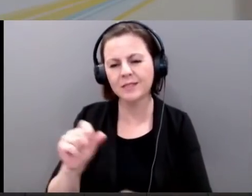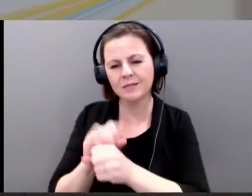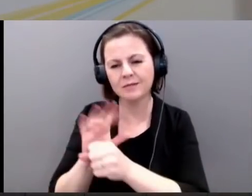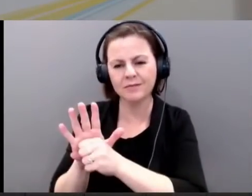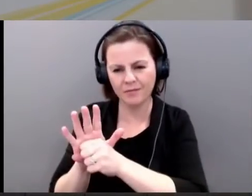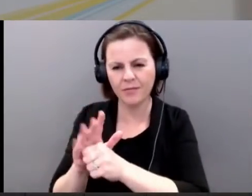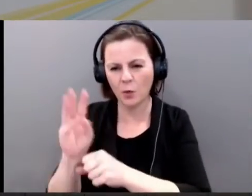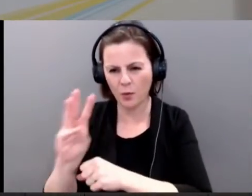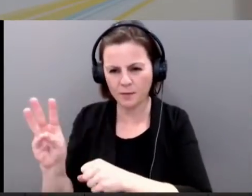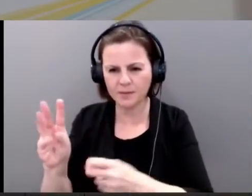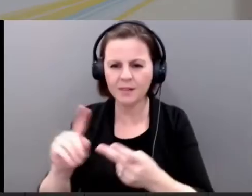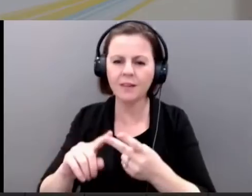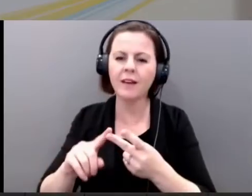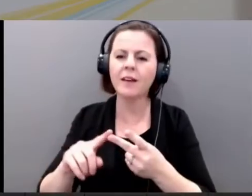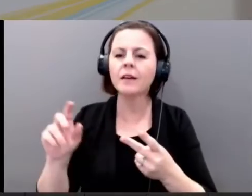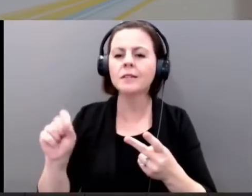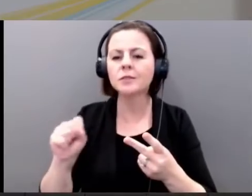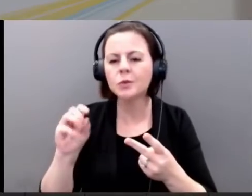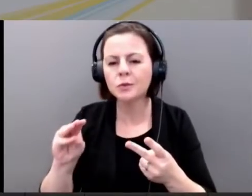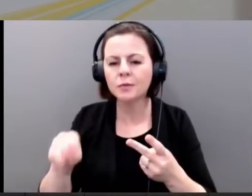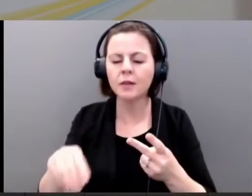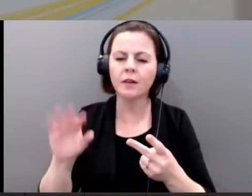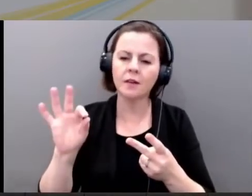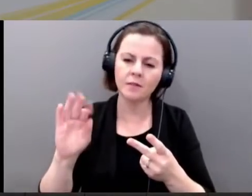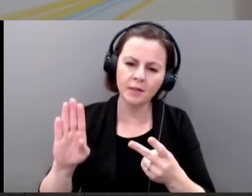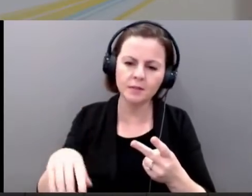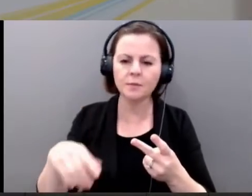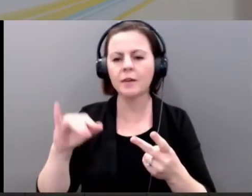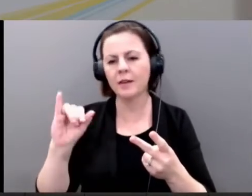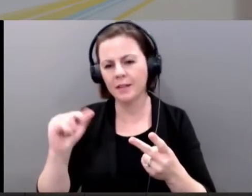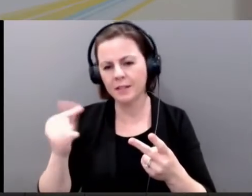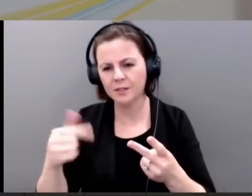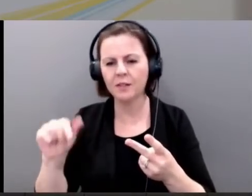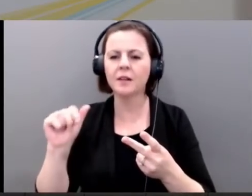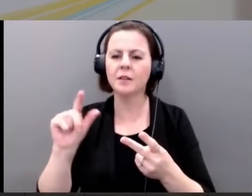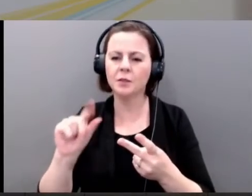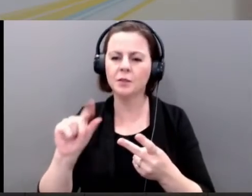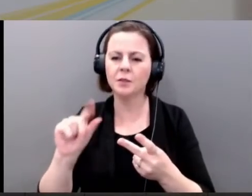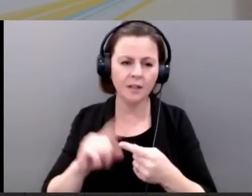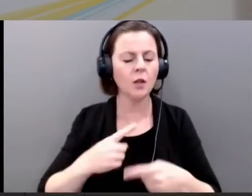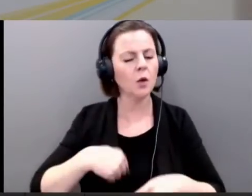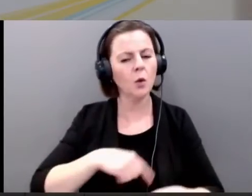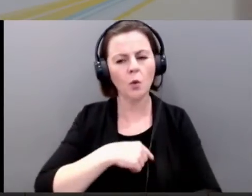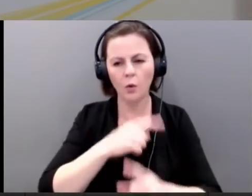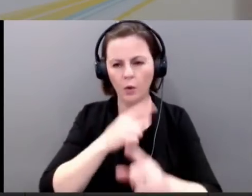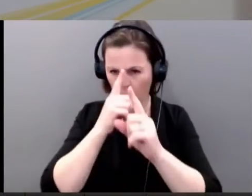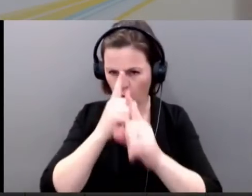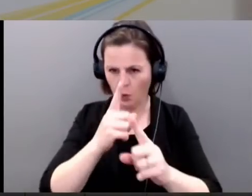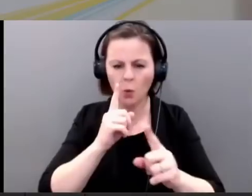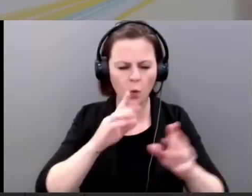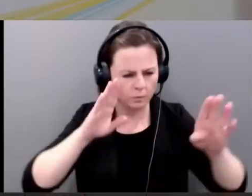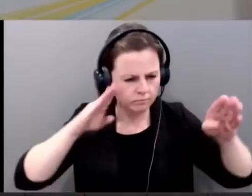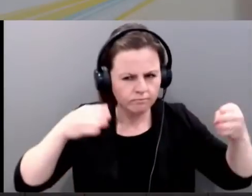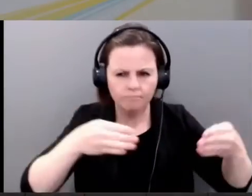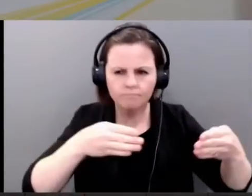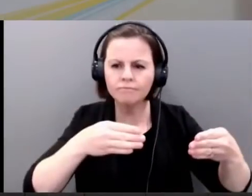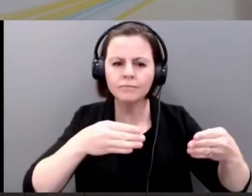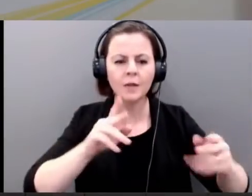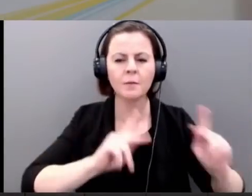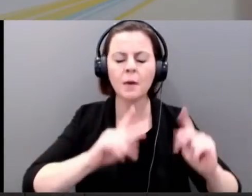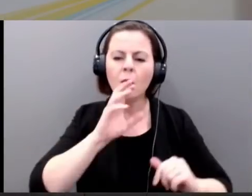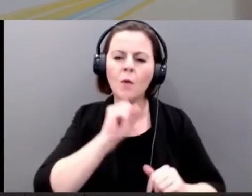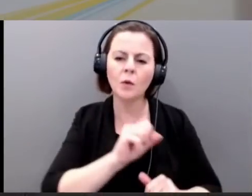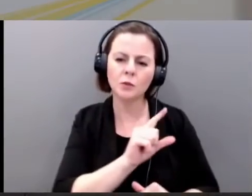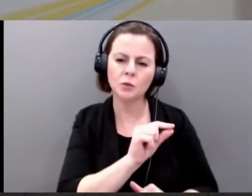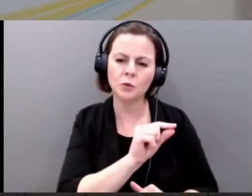the demographic of this outbreak, we will be working with our partners to develop a strategy to target testing in the 20 to 29-year age